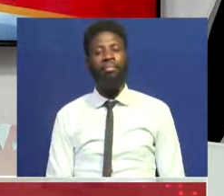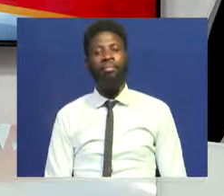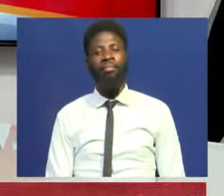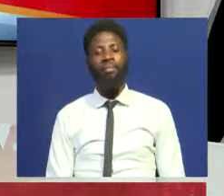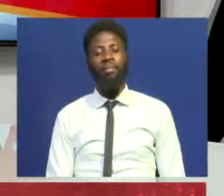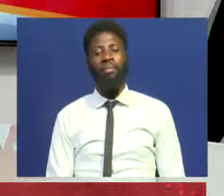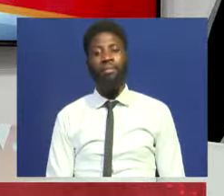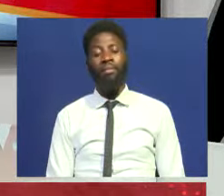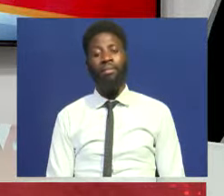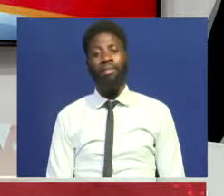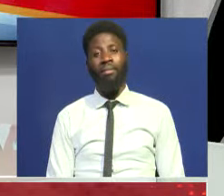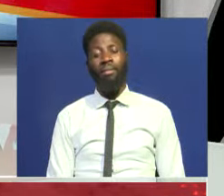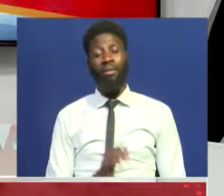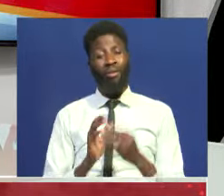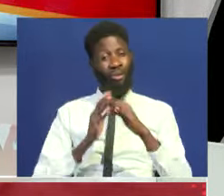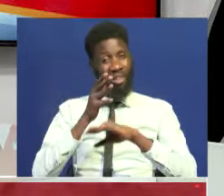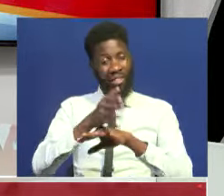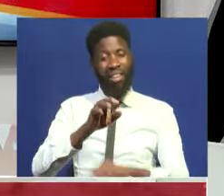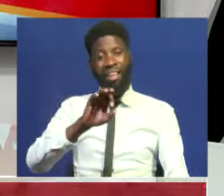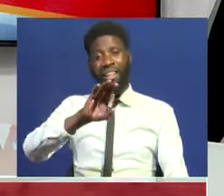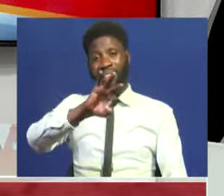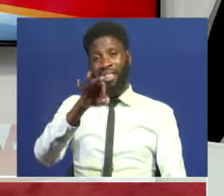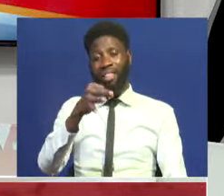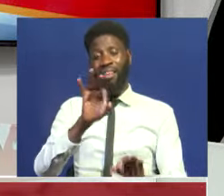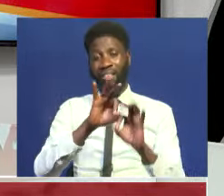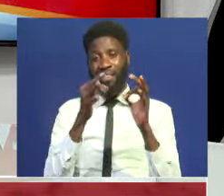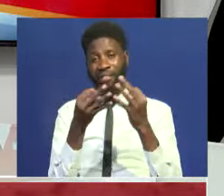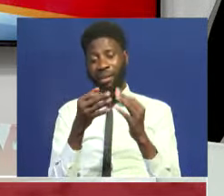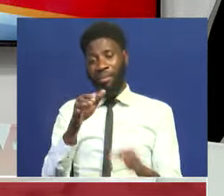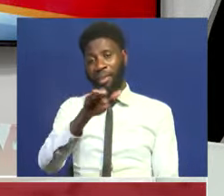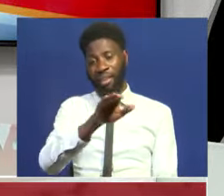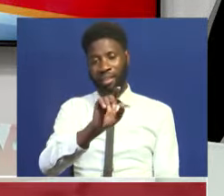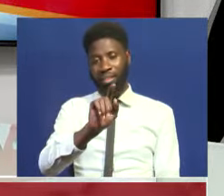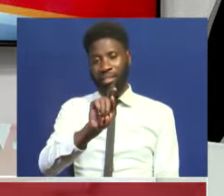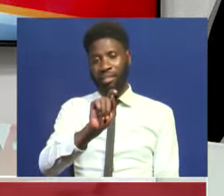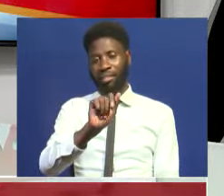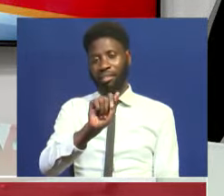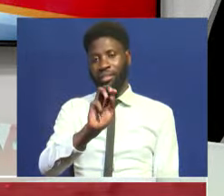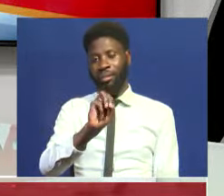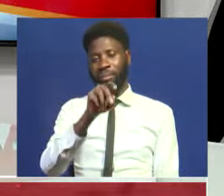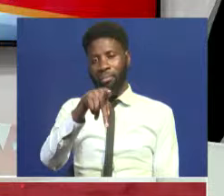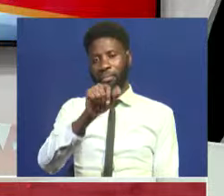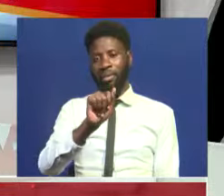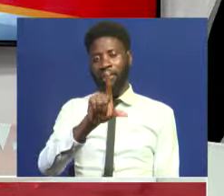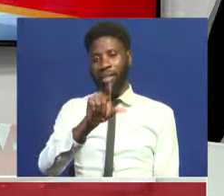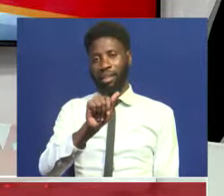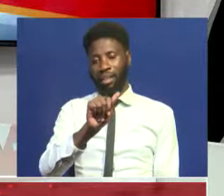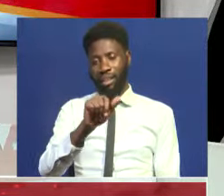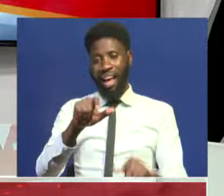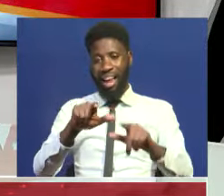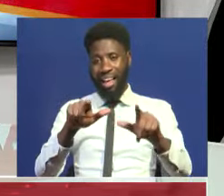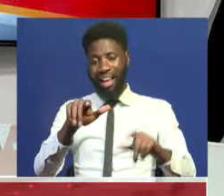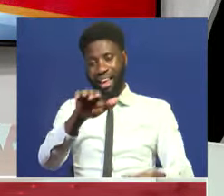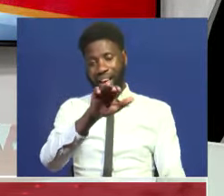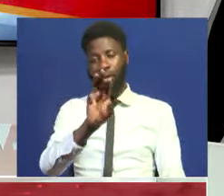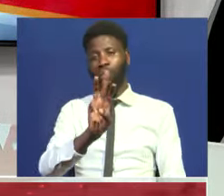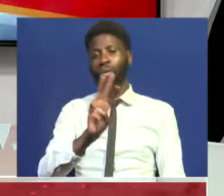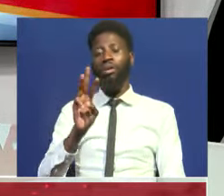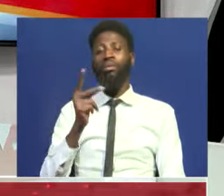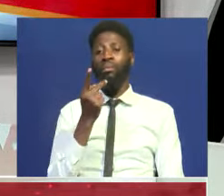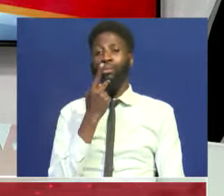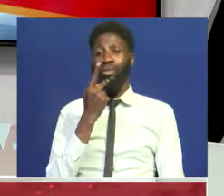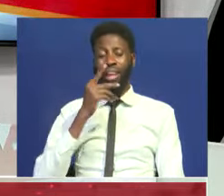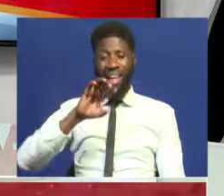Now, over 3,000 families in the expansive Tampalal land in Chepareria, West Pokot County, were forced to